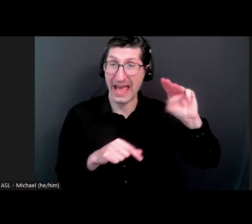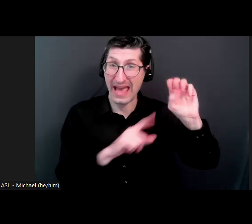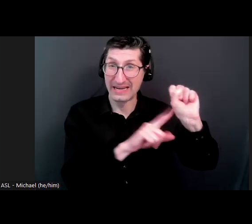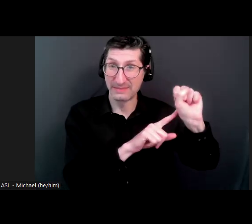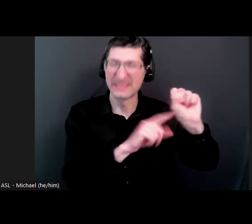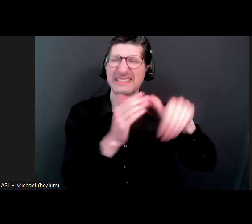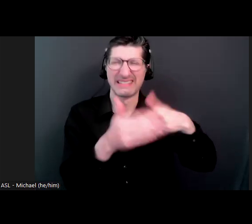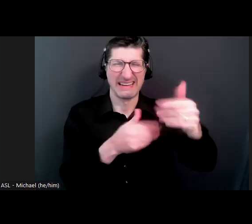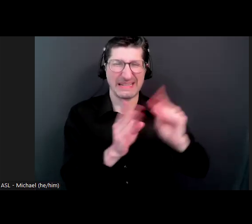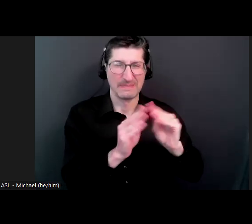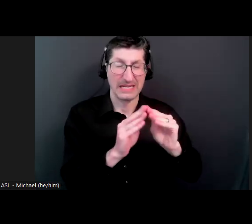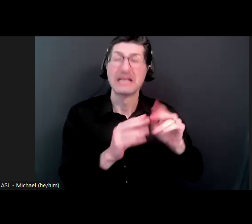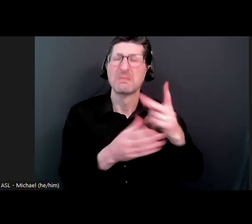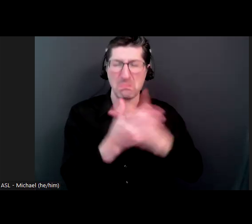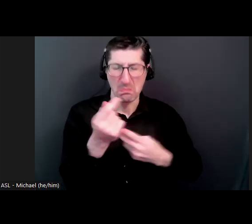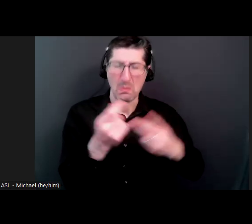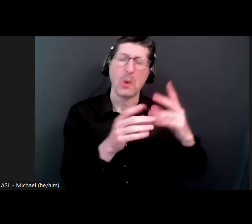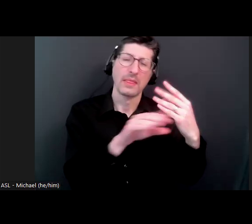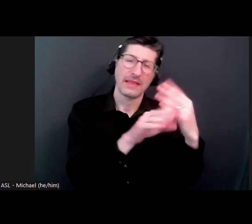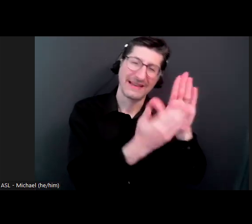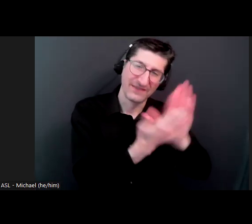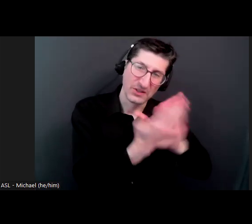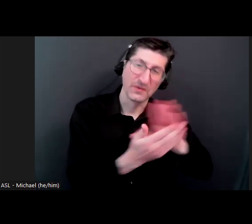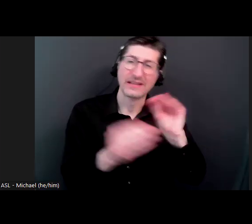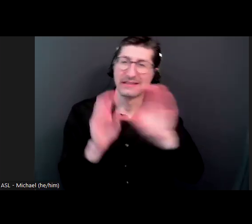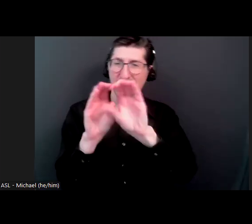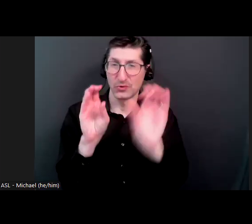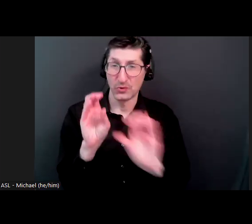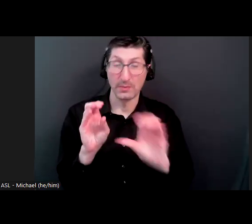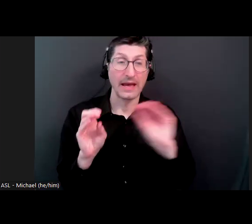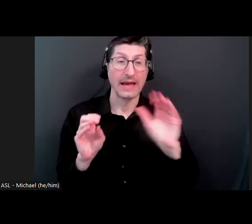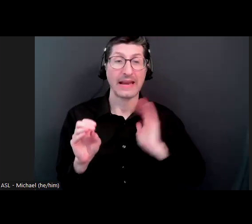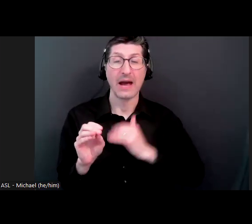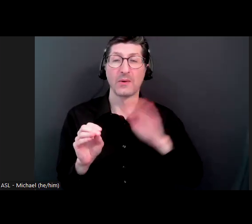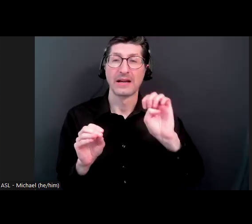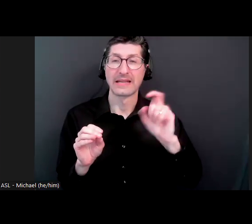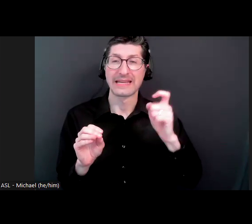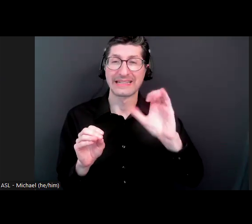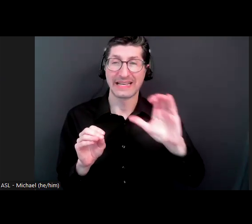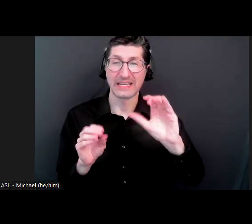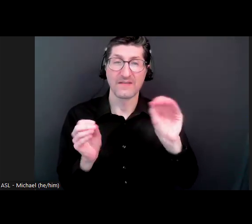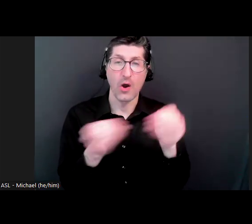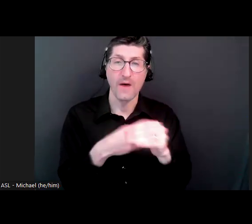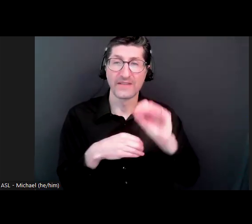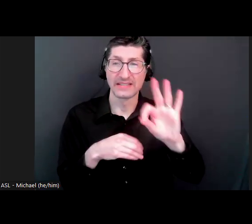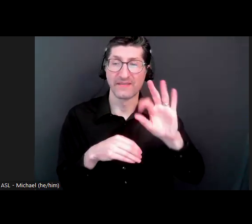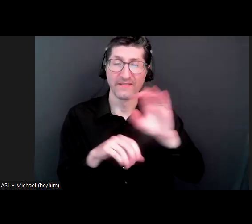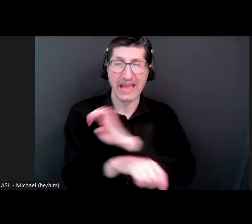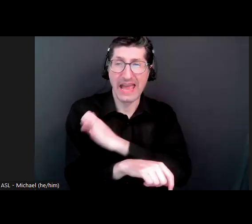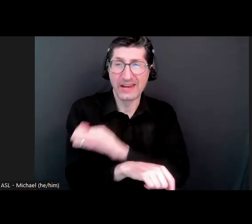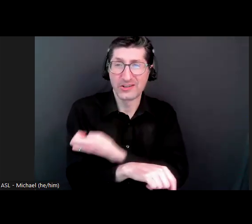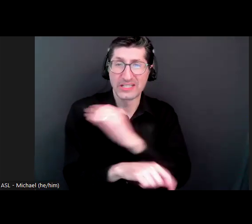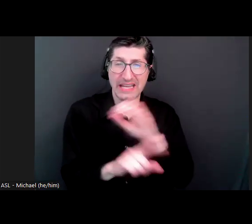a hybrid meeting. I also wanted to share that our office, the Executive Office of Energy and Environmental Affairs, will soon